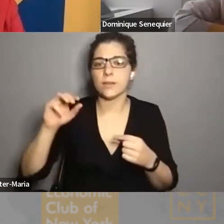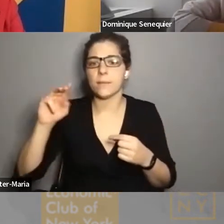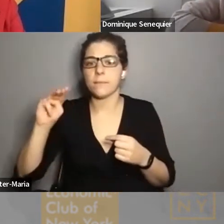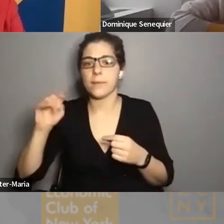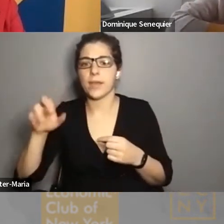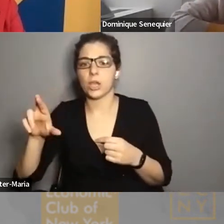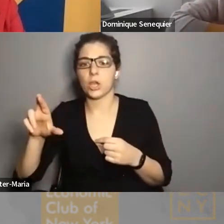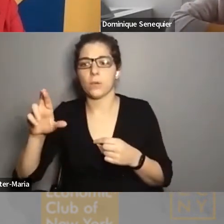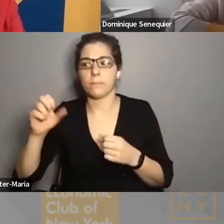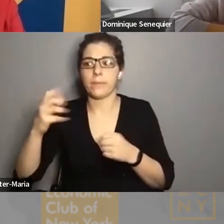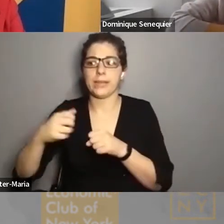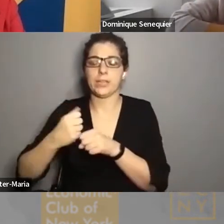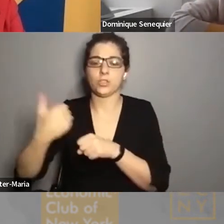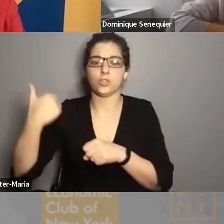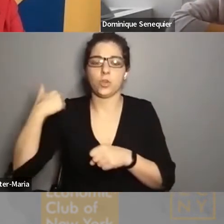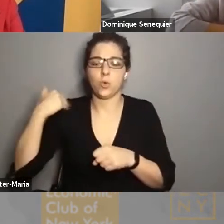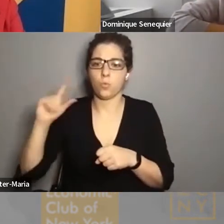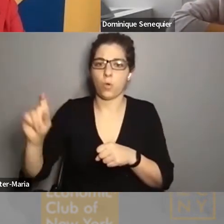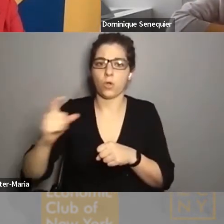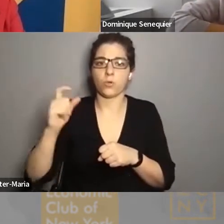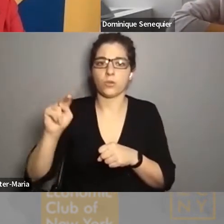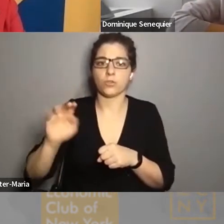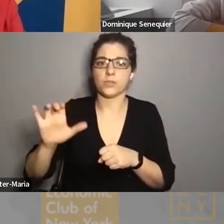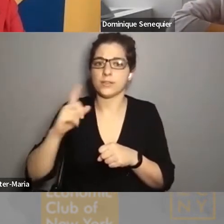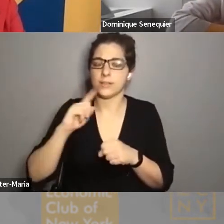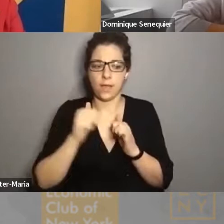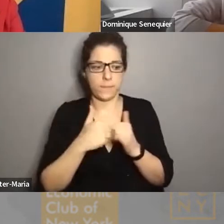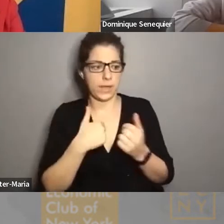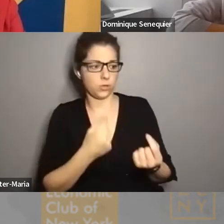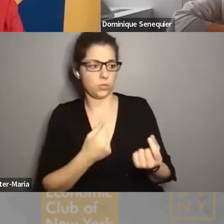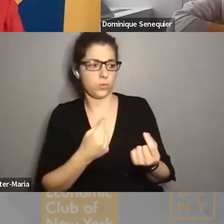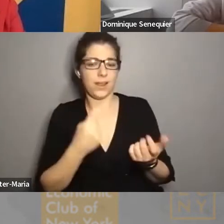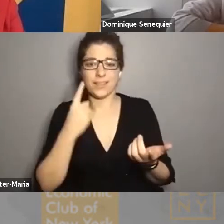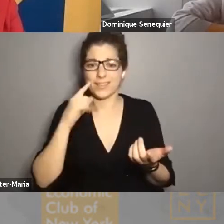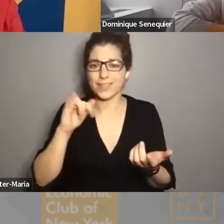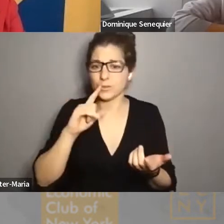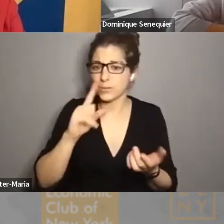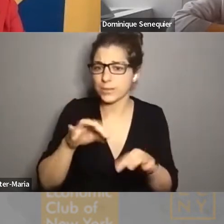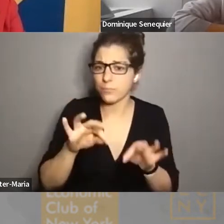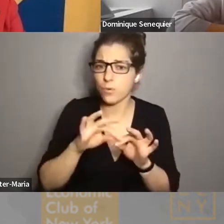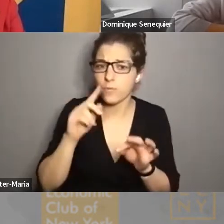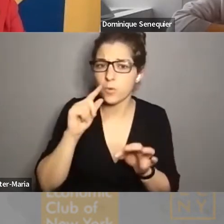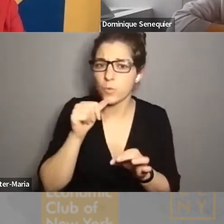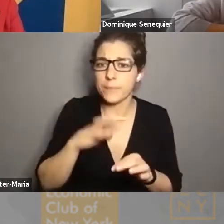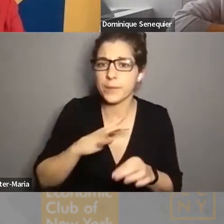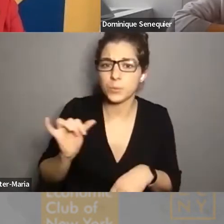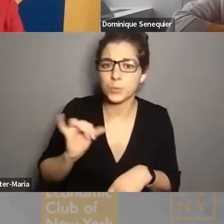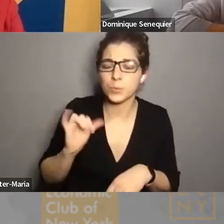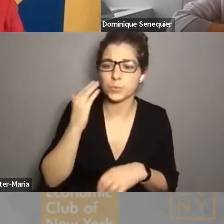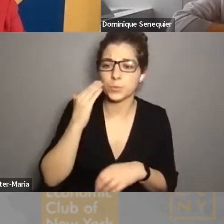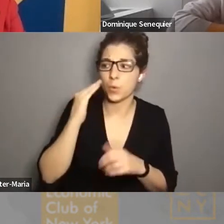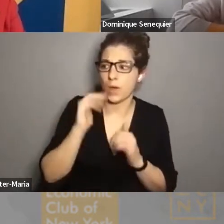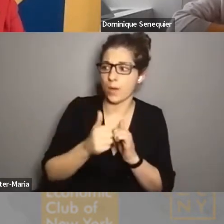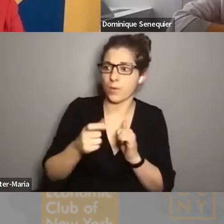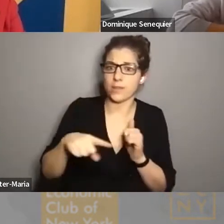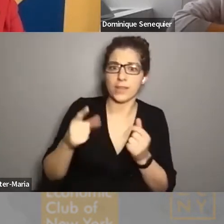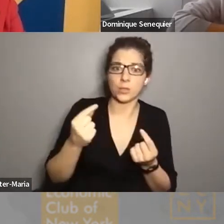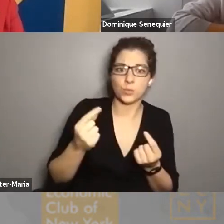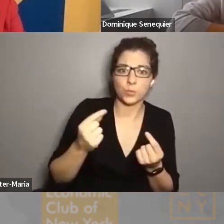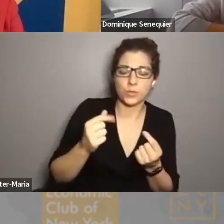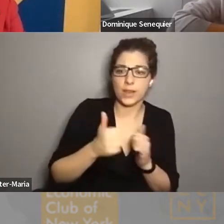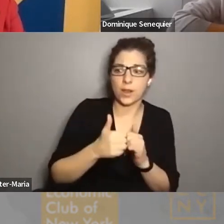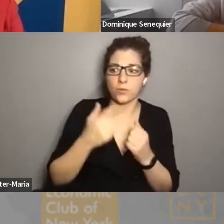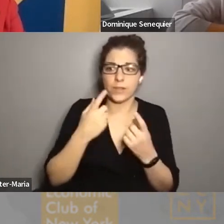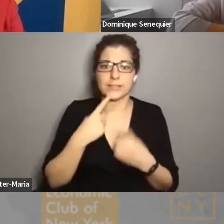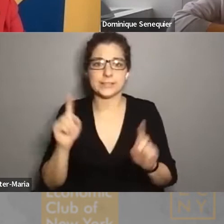ago used to walk around New York City saying, how am I doing? Well, I think that's really important for women to know how are they doing and how can they